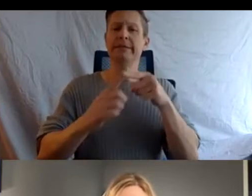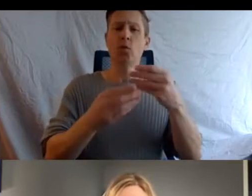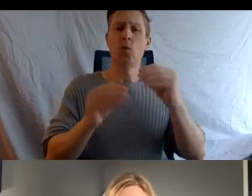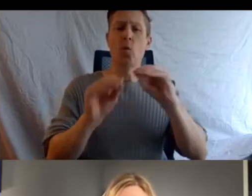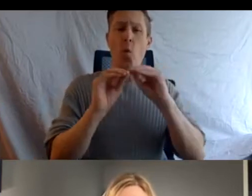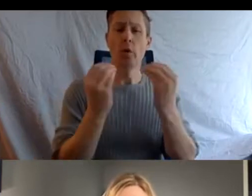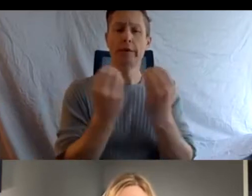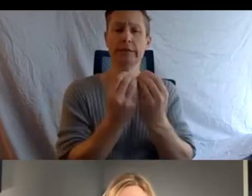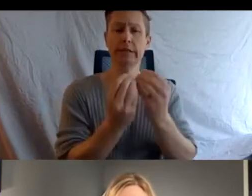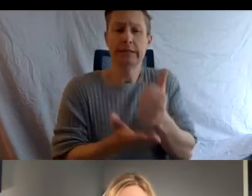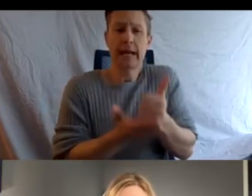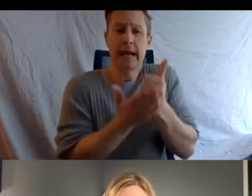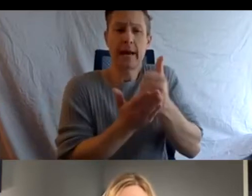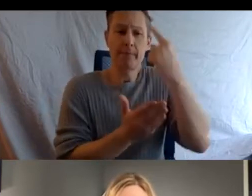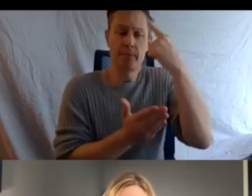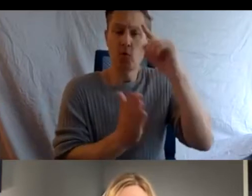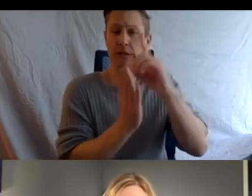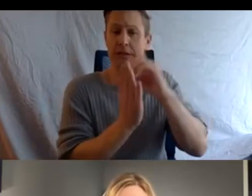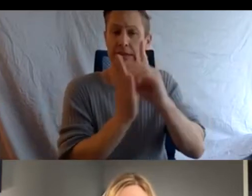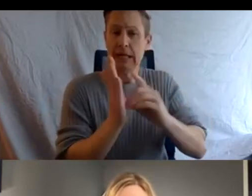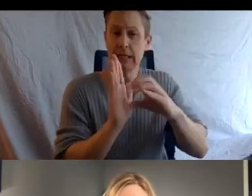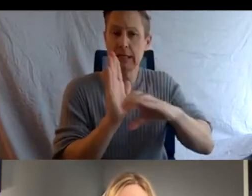in sculpting the character of the series?